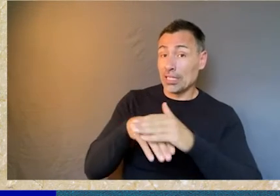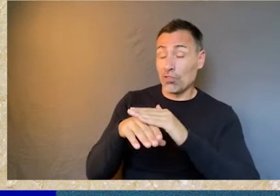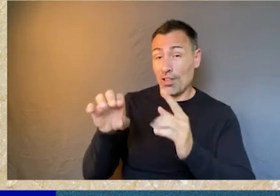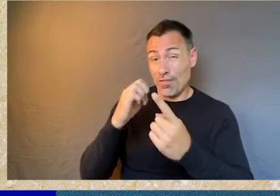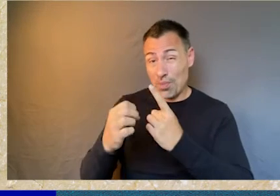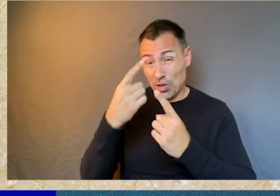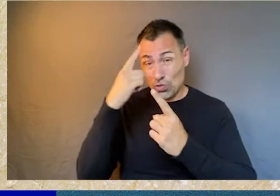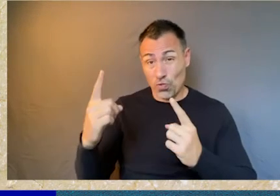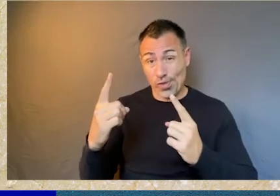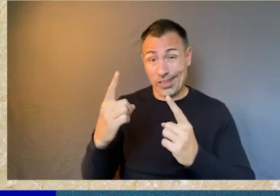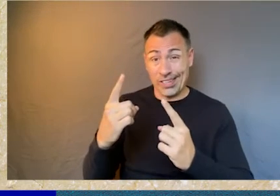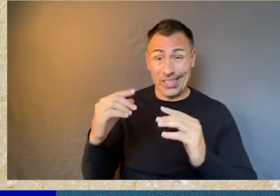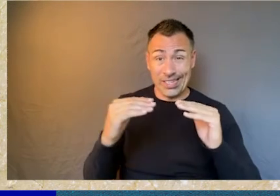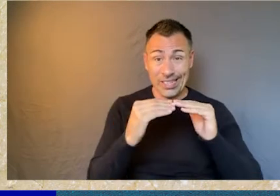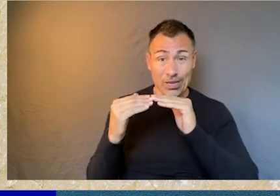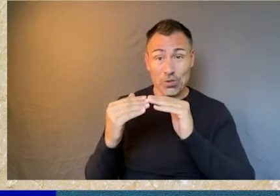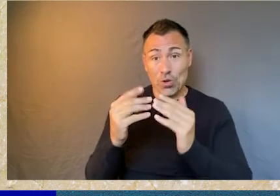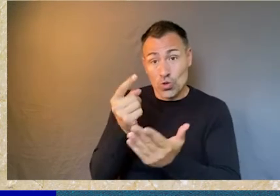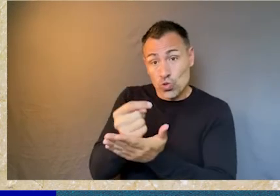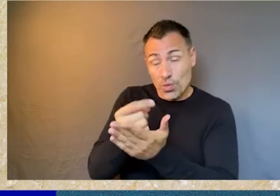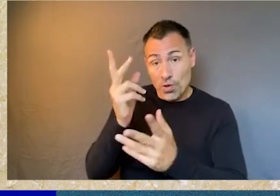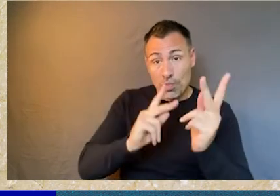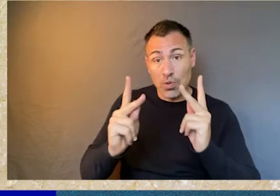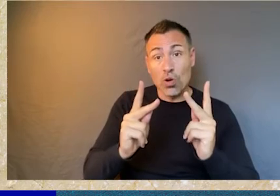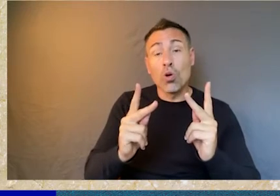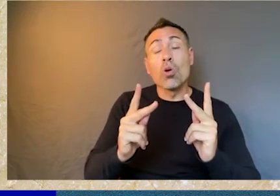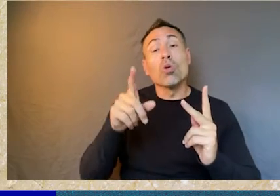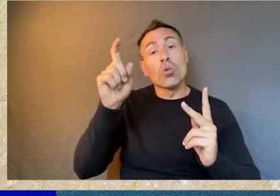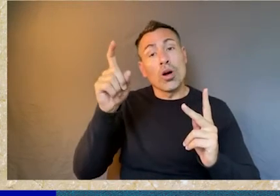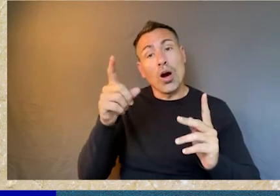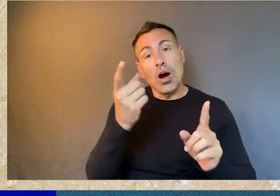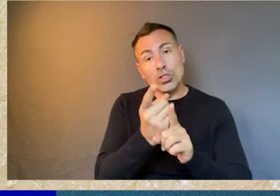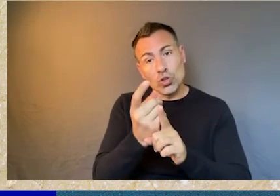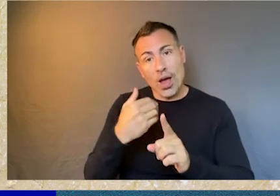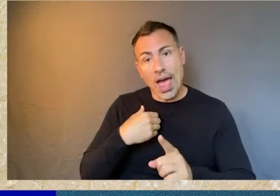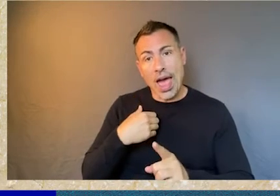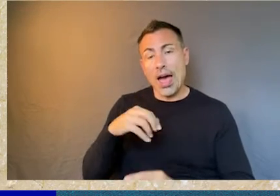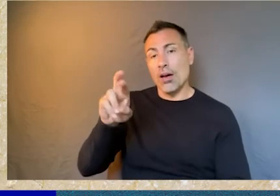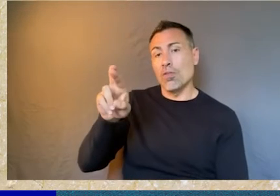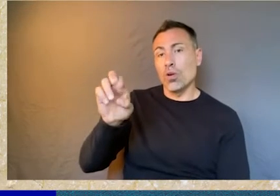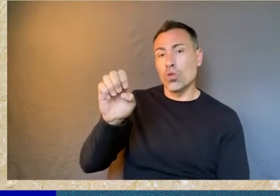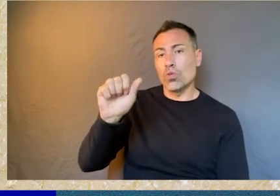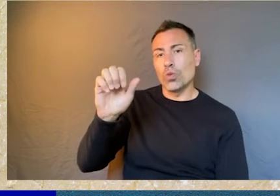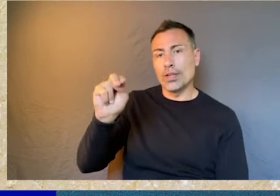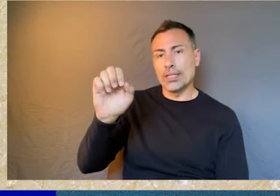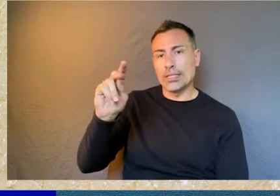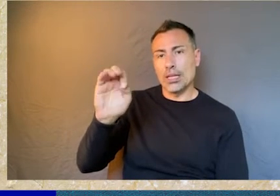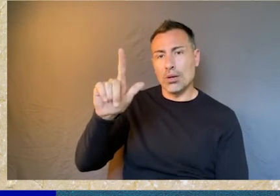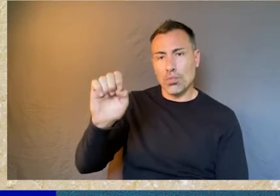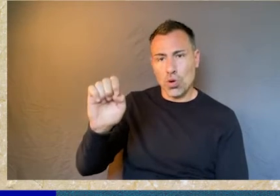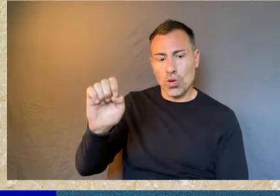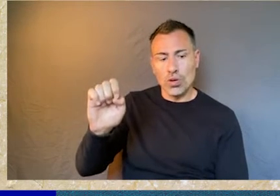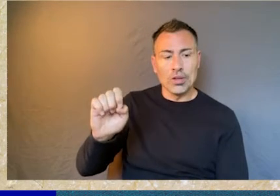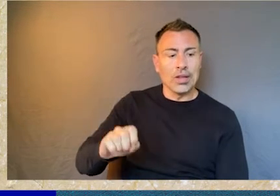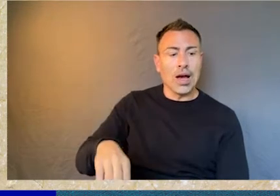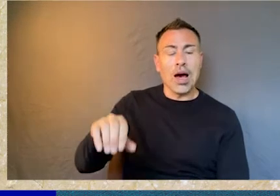people, so do reasonable accommodations or modifications. The purpose and necessity of these